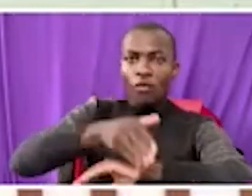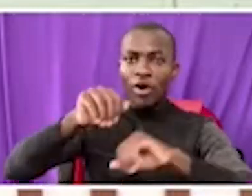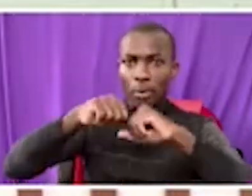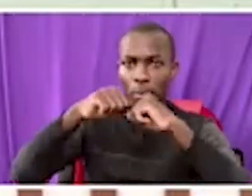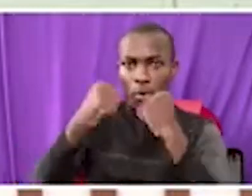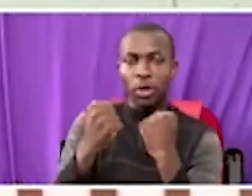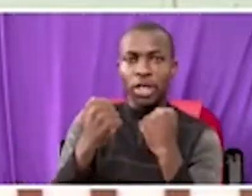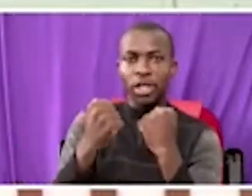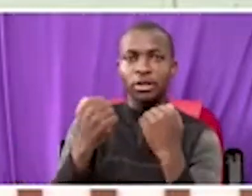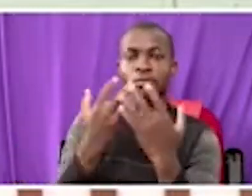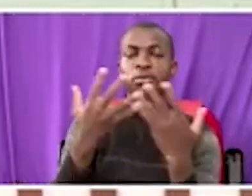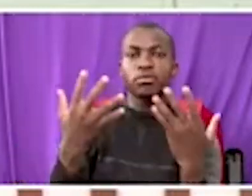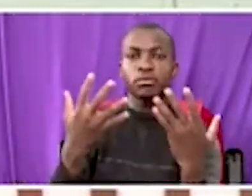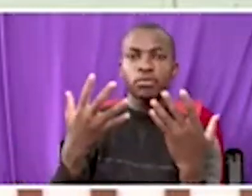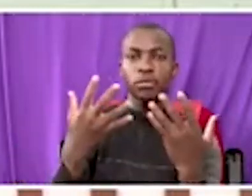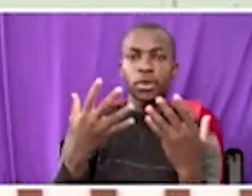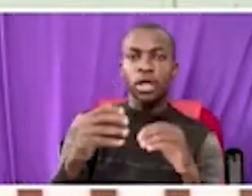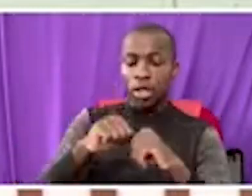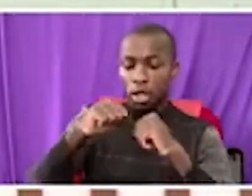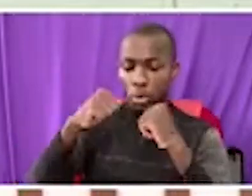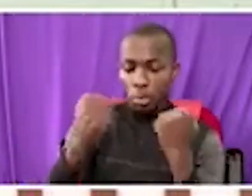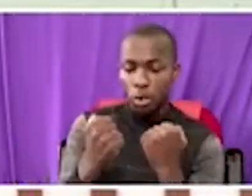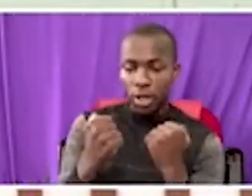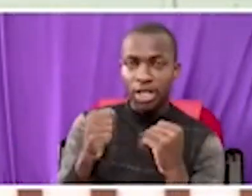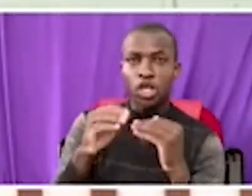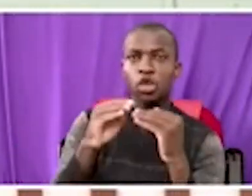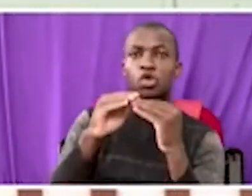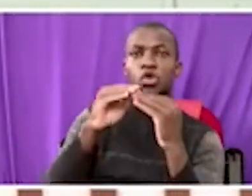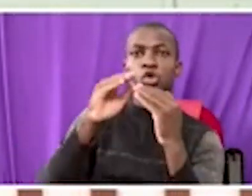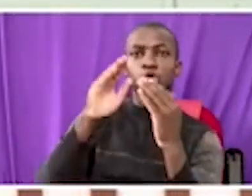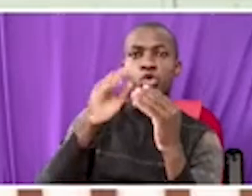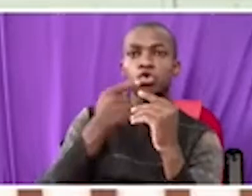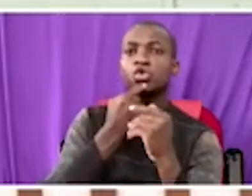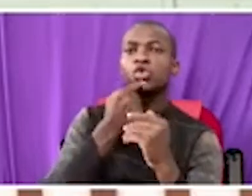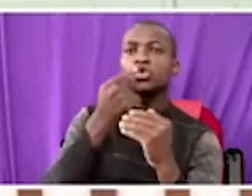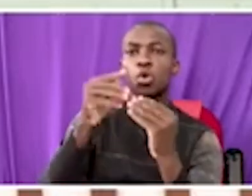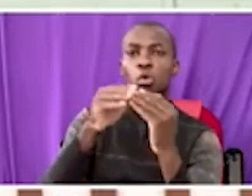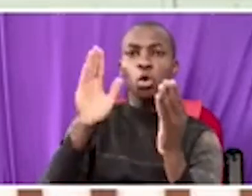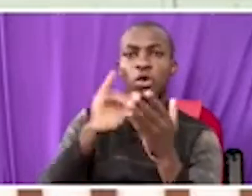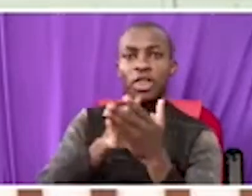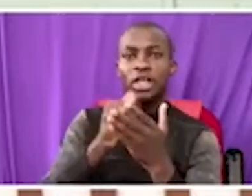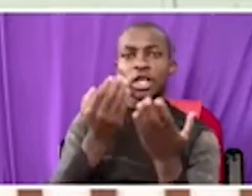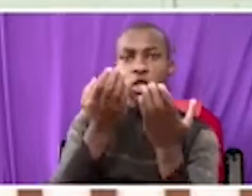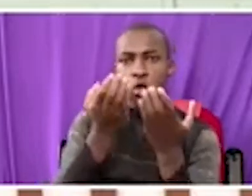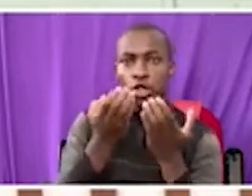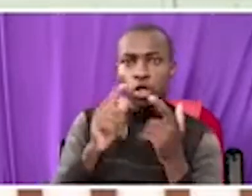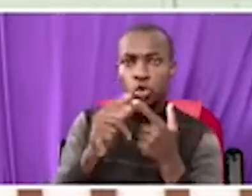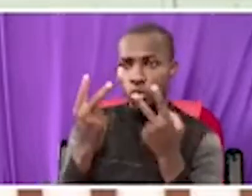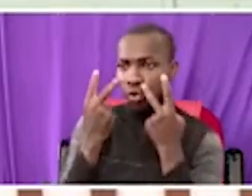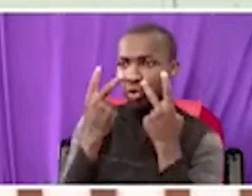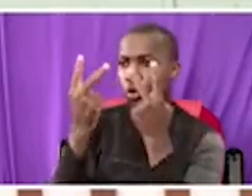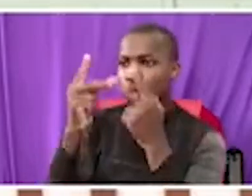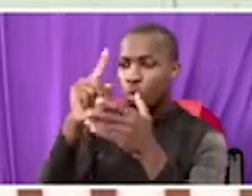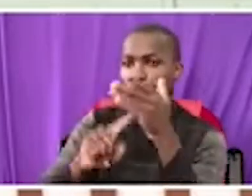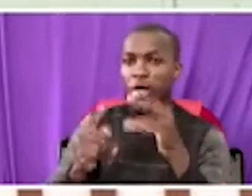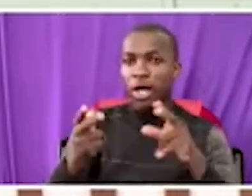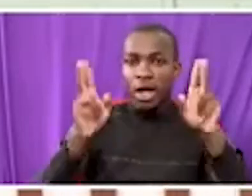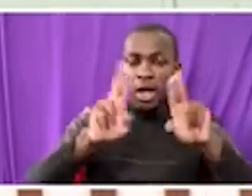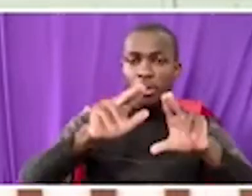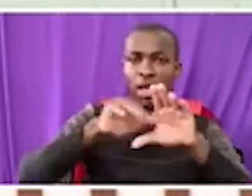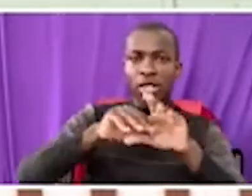populace. The brokenness is so severe. You just need to look at what happened at